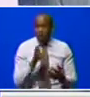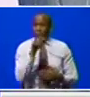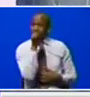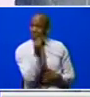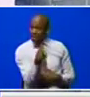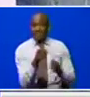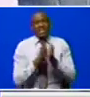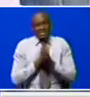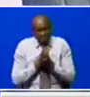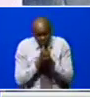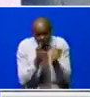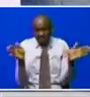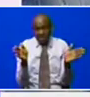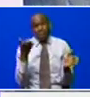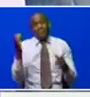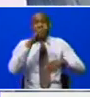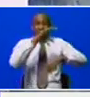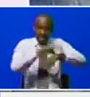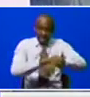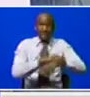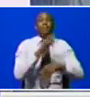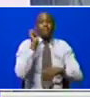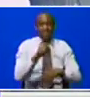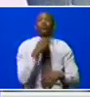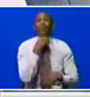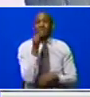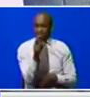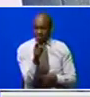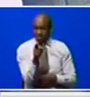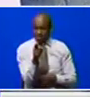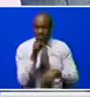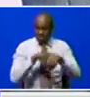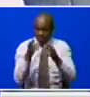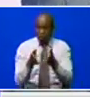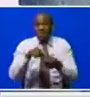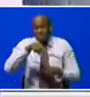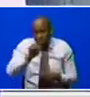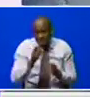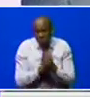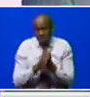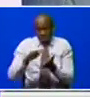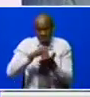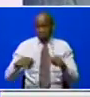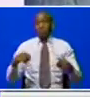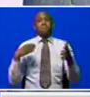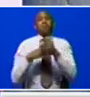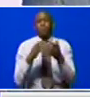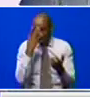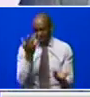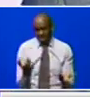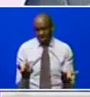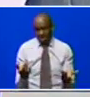a transparency that NASA should be calling for at this point in time. Because right now they have no basis for disputing anything.